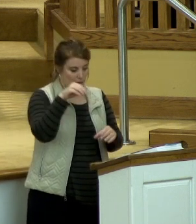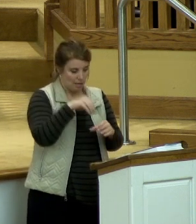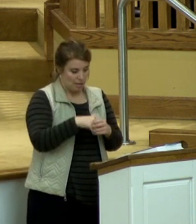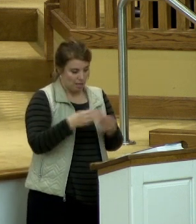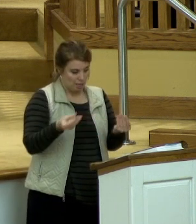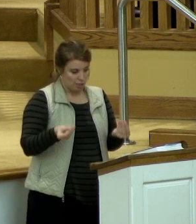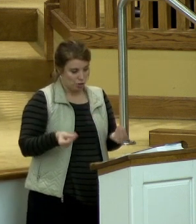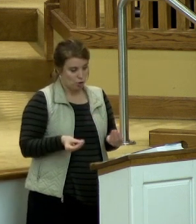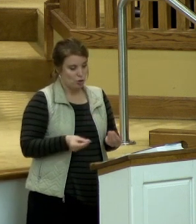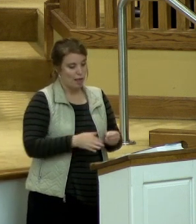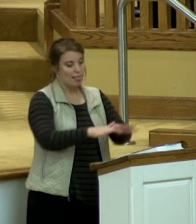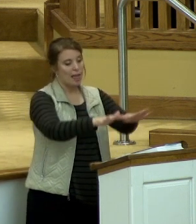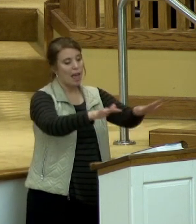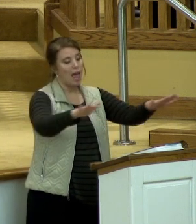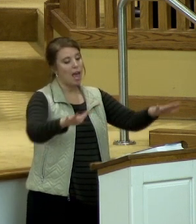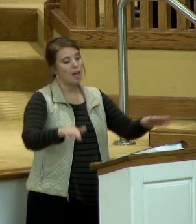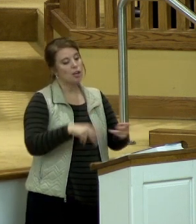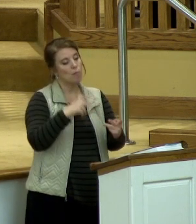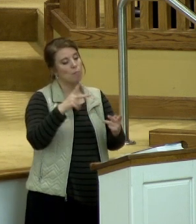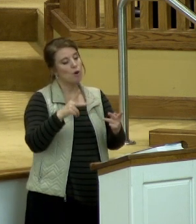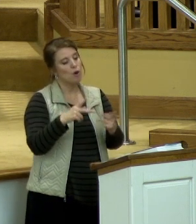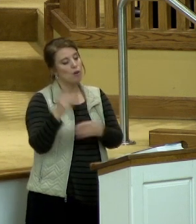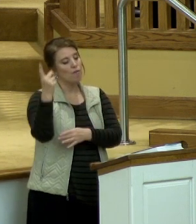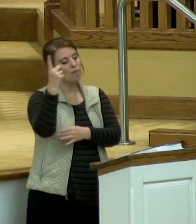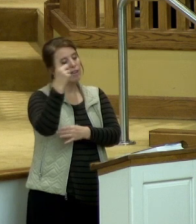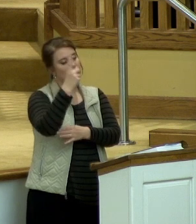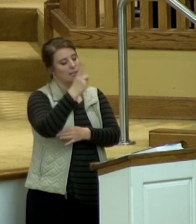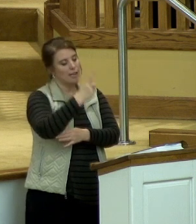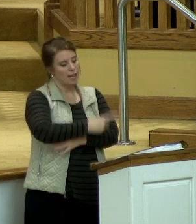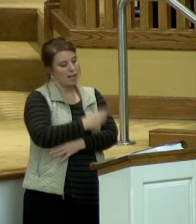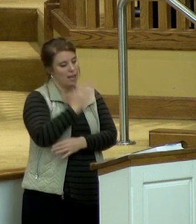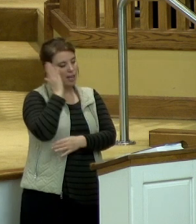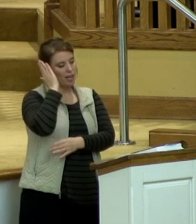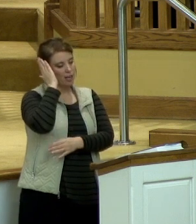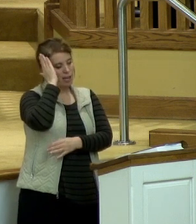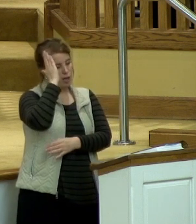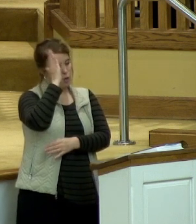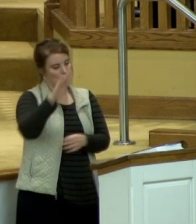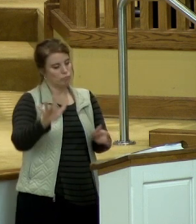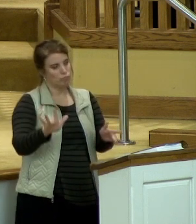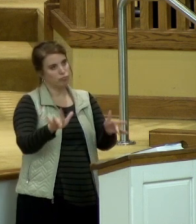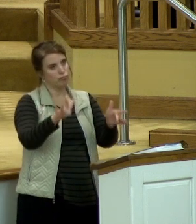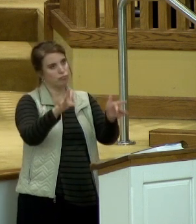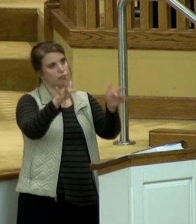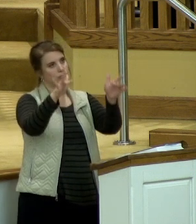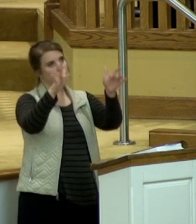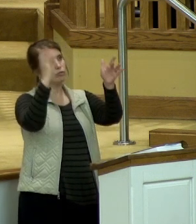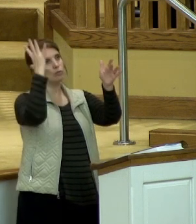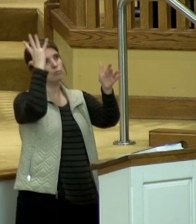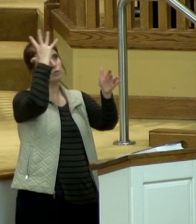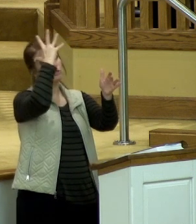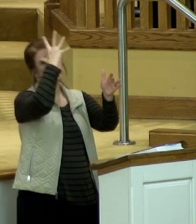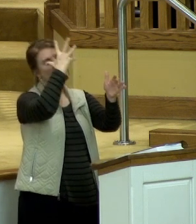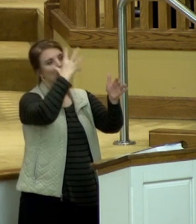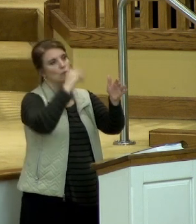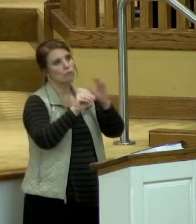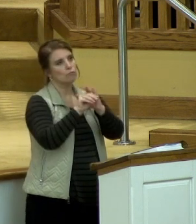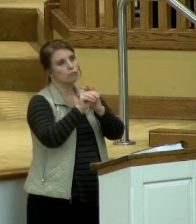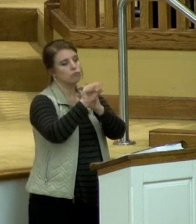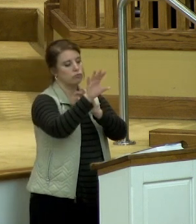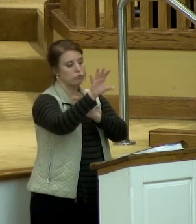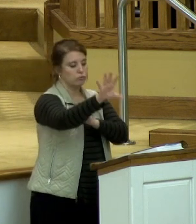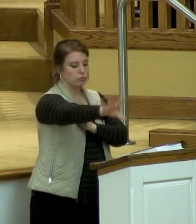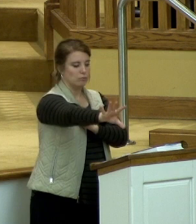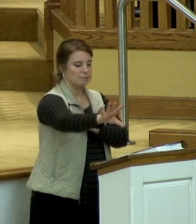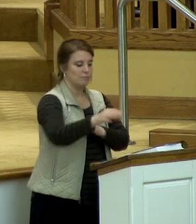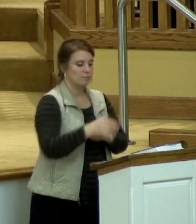dawn. Into the land of perfect day, it will give out a lovely